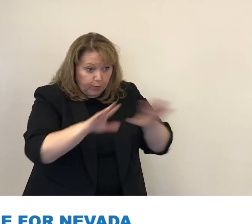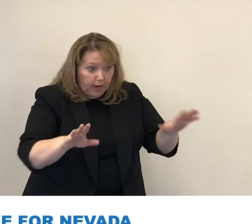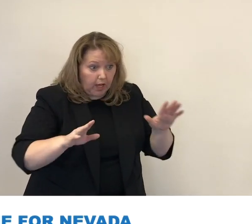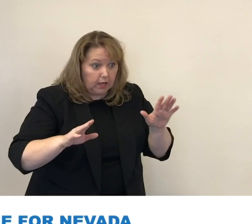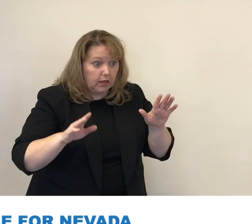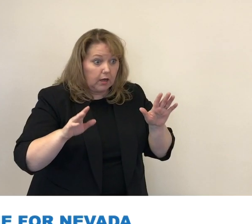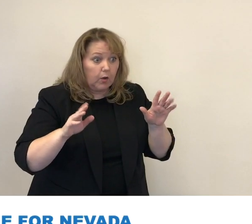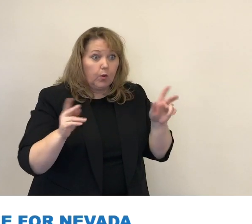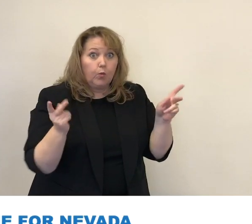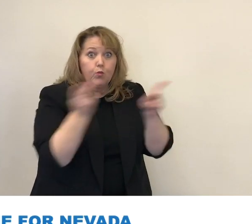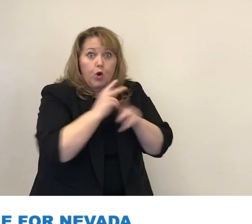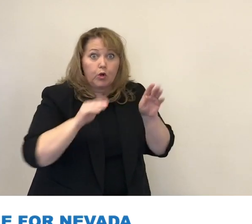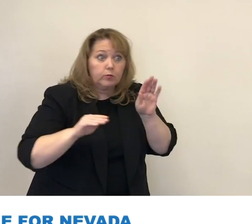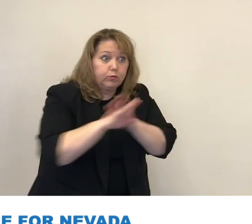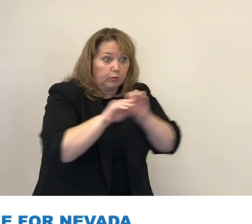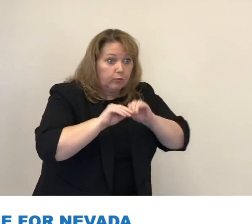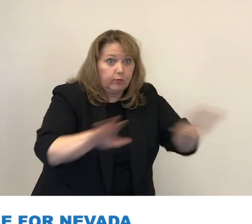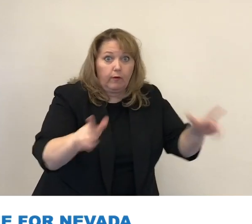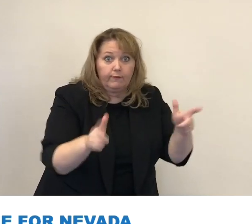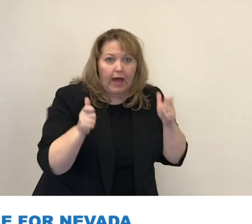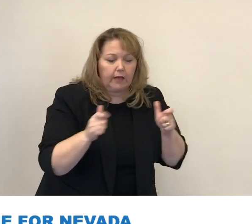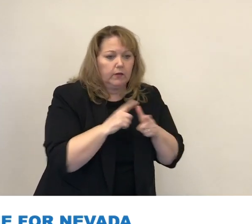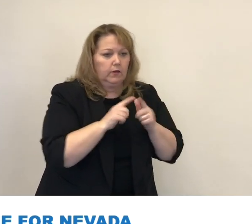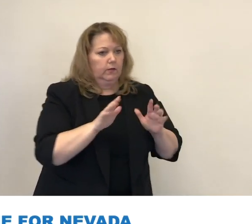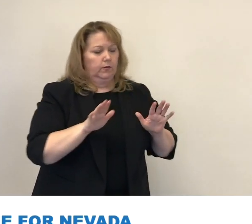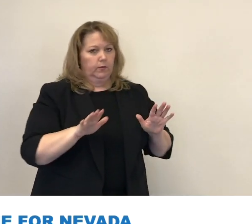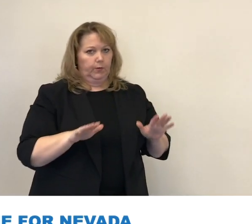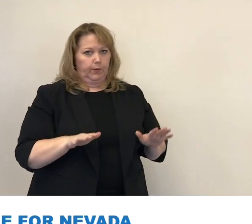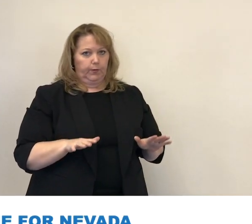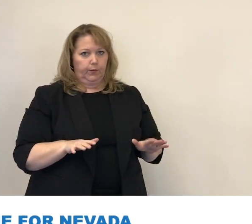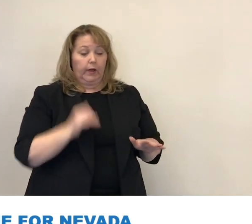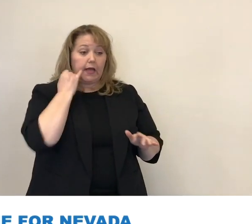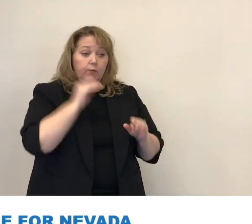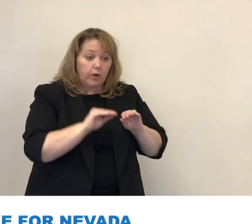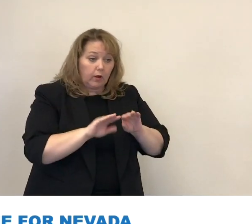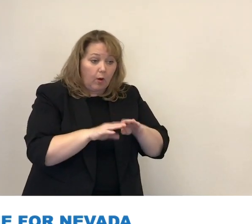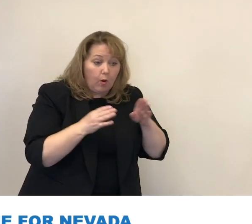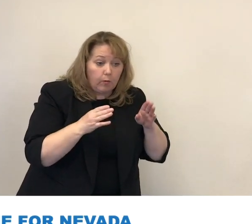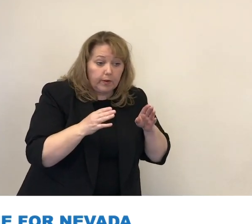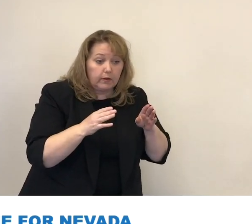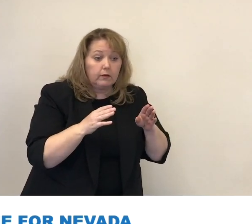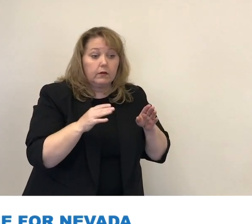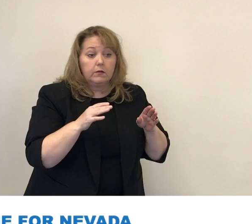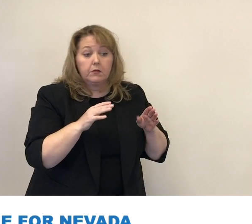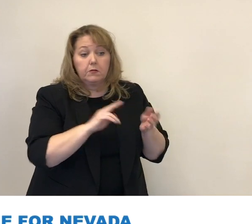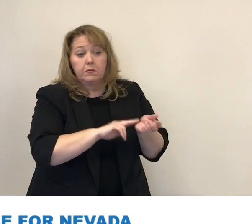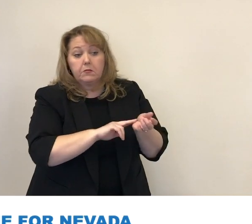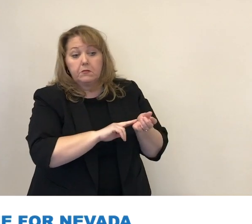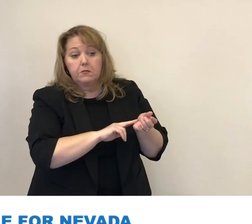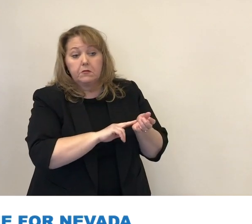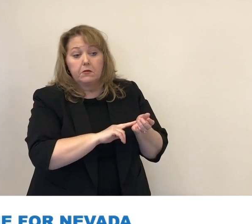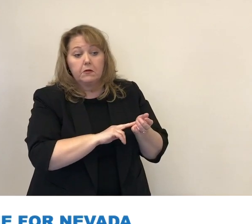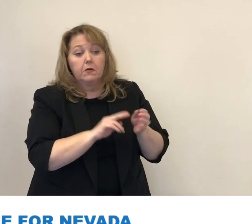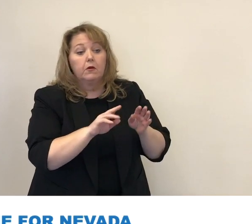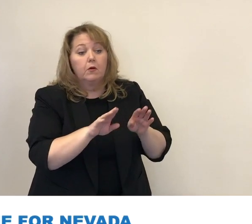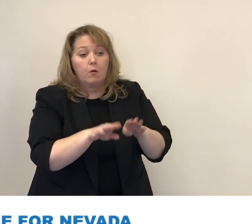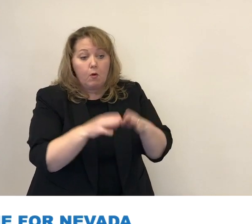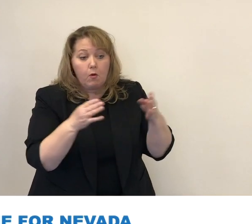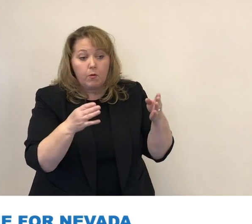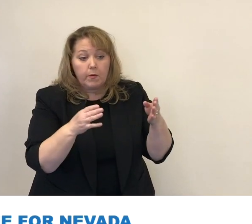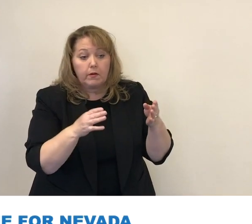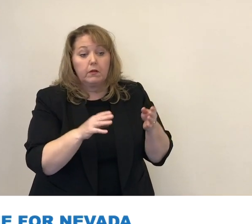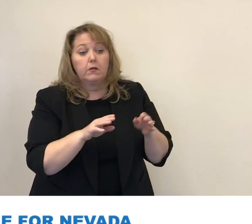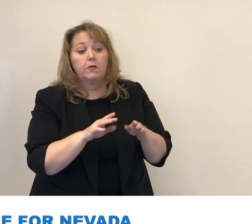not as easy as flipping a switch, but I'm confident that Nevadans working with me on this and their commitment to getting this